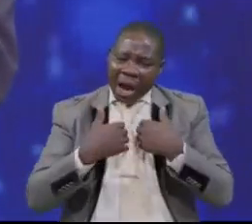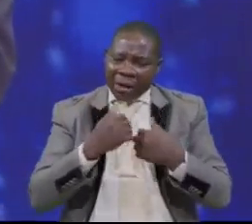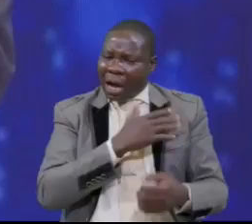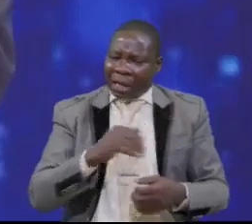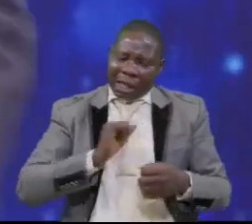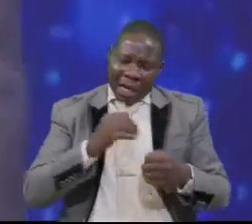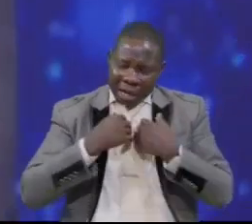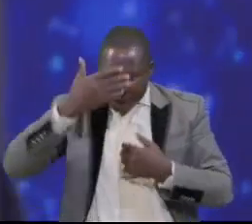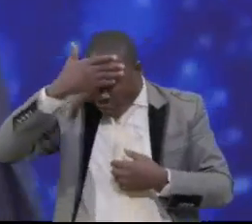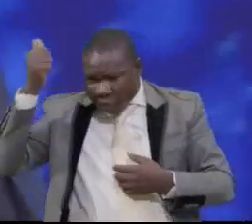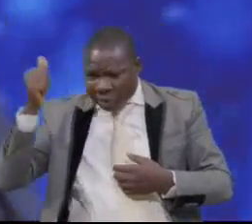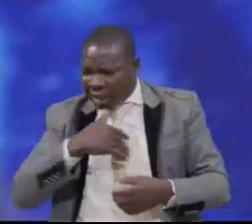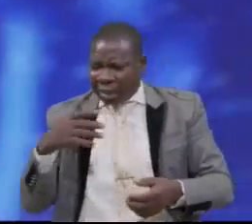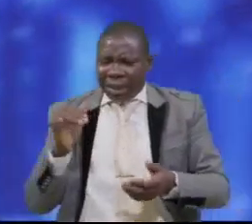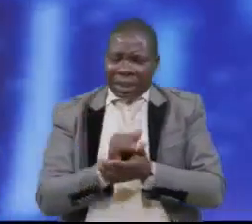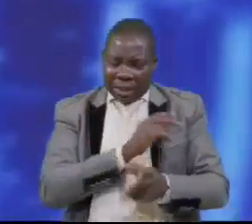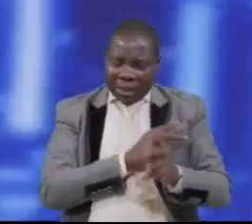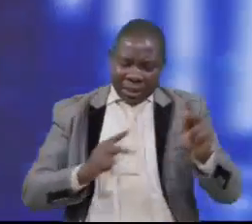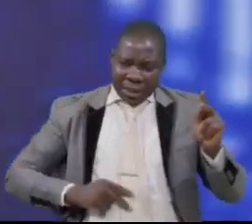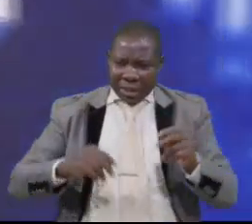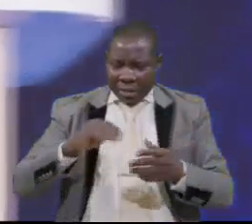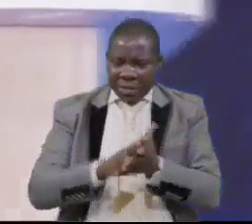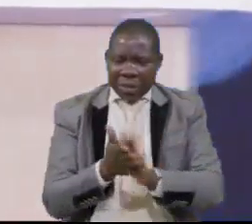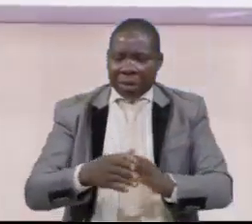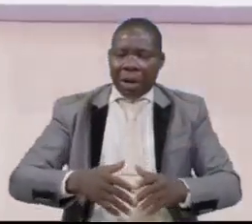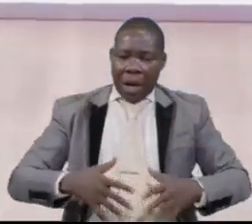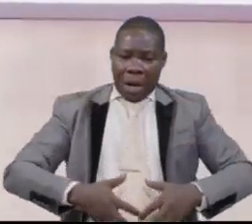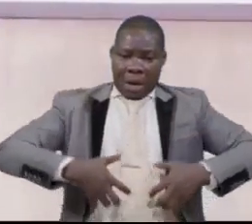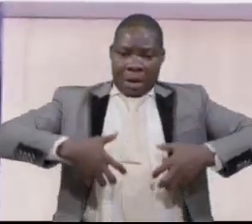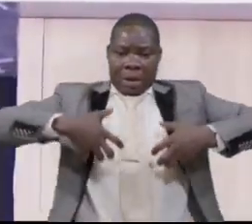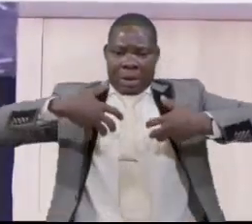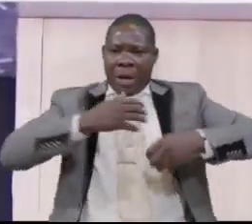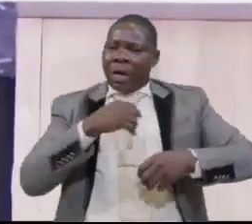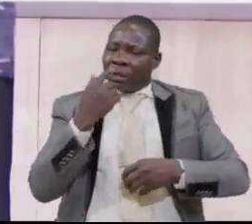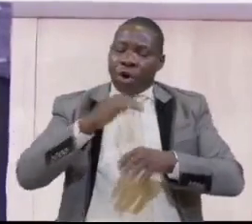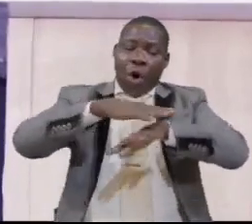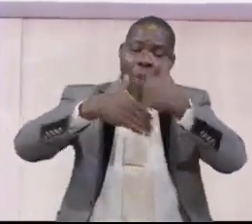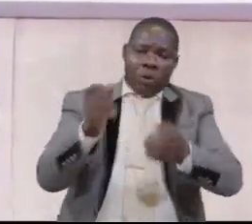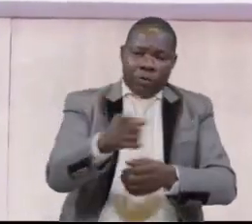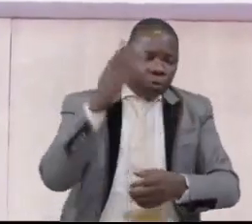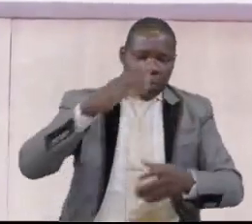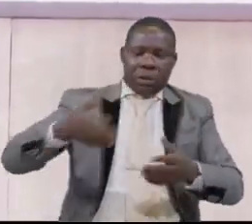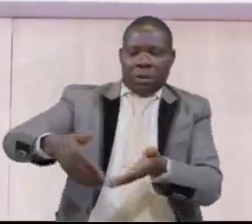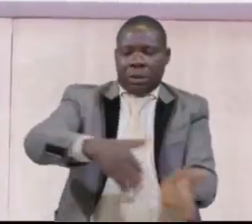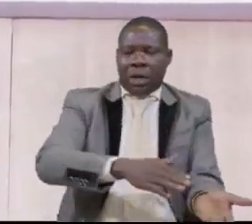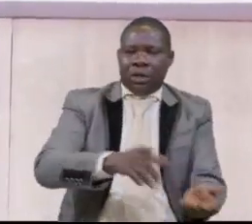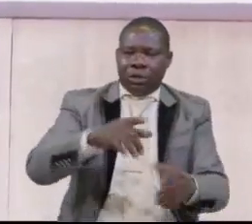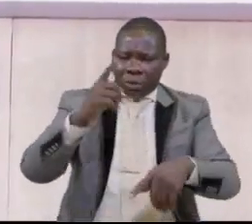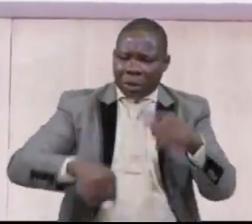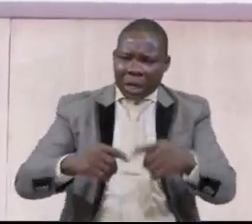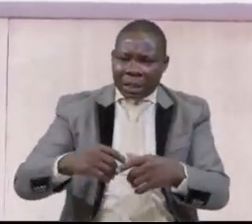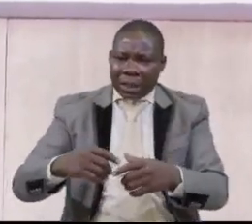angry and he said all of you you will die you can't recover my dream